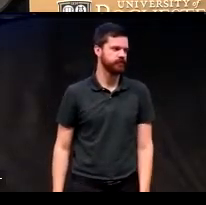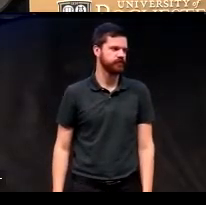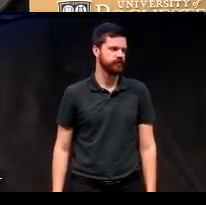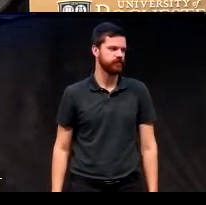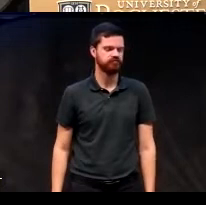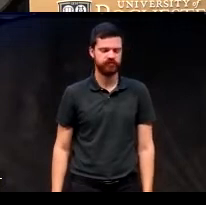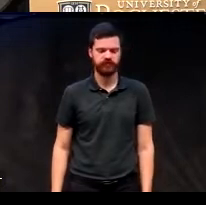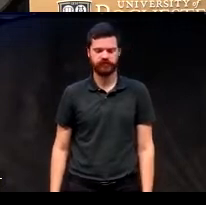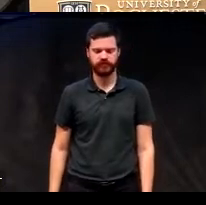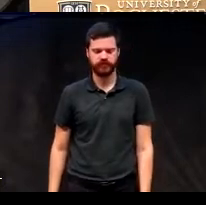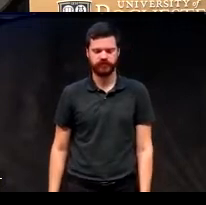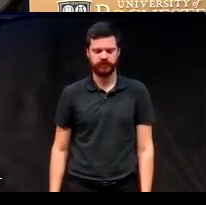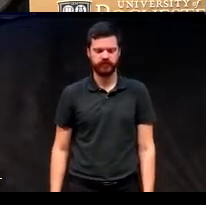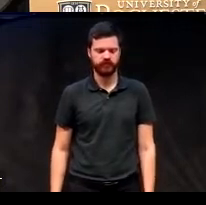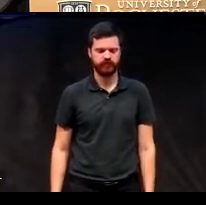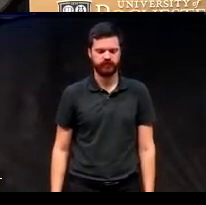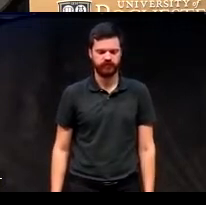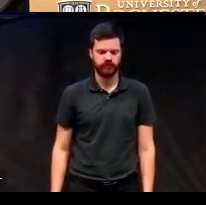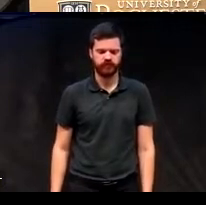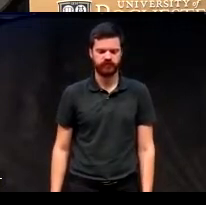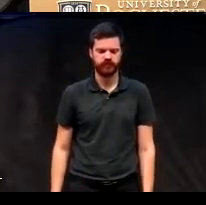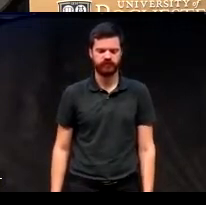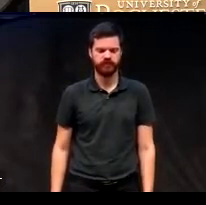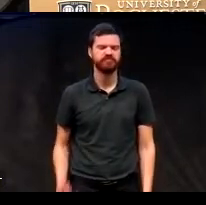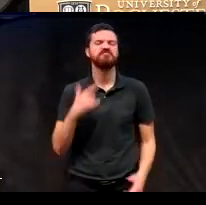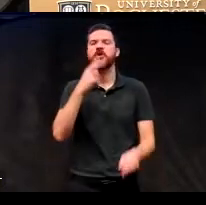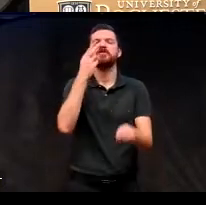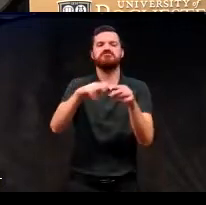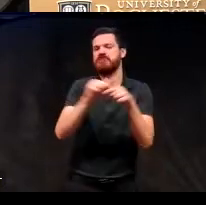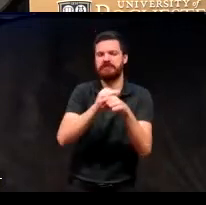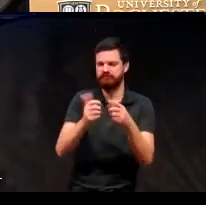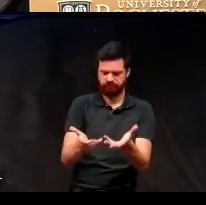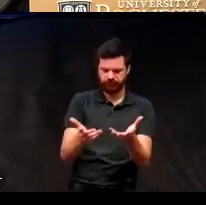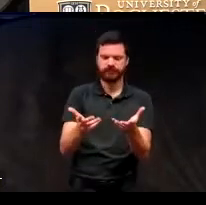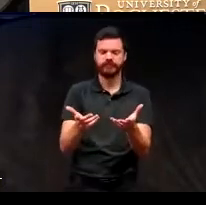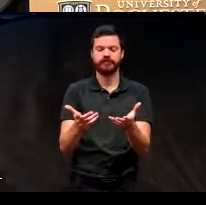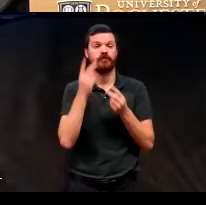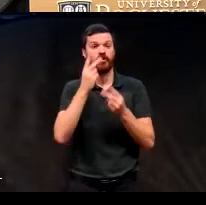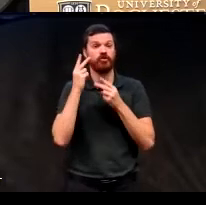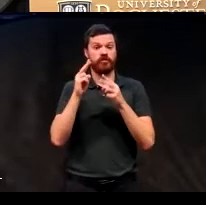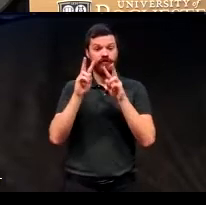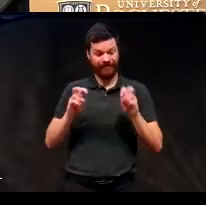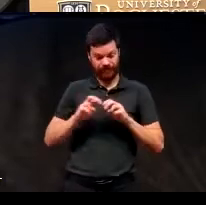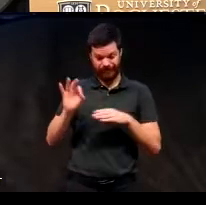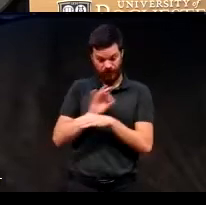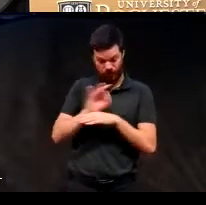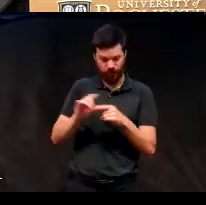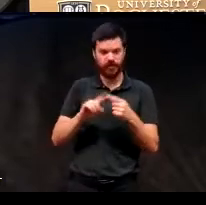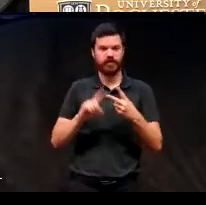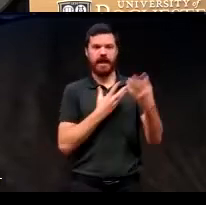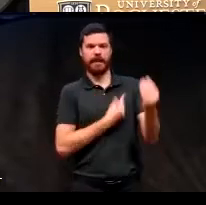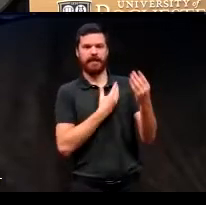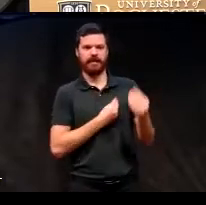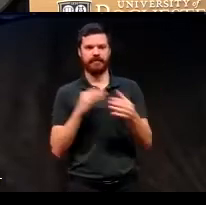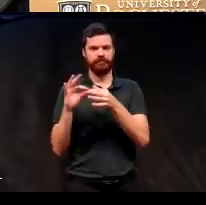quick exercise looking at the relationship between reflective functioning and empathy.